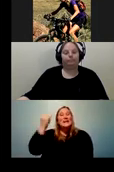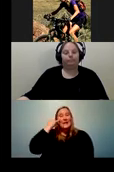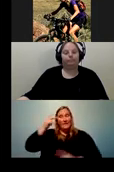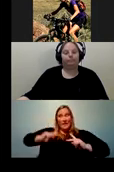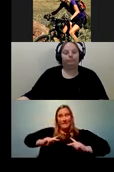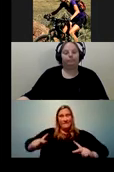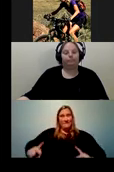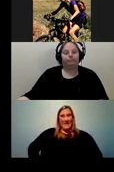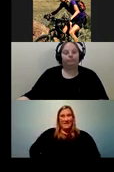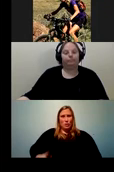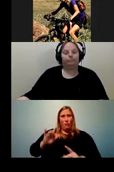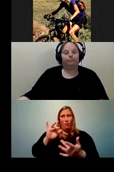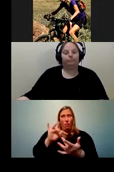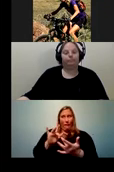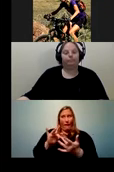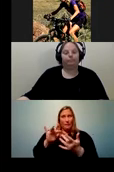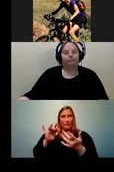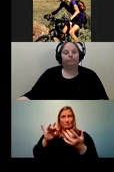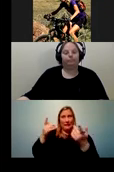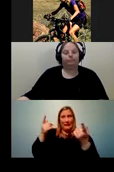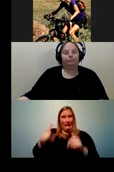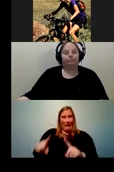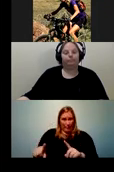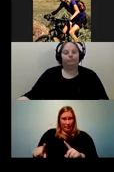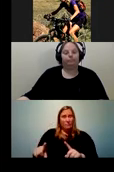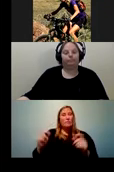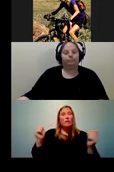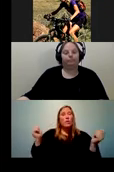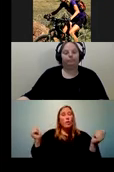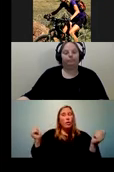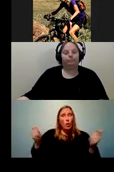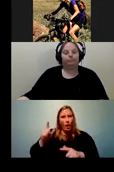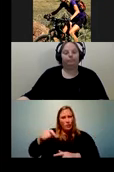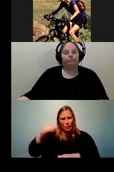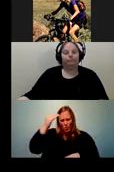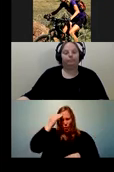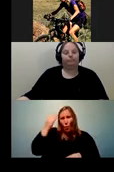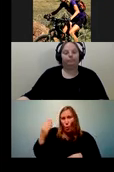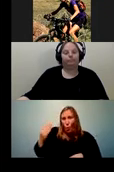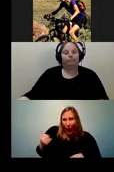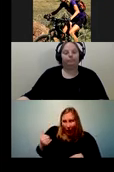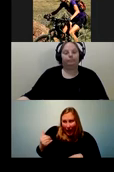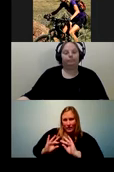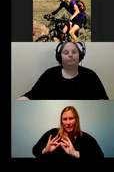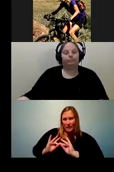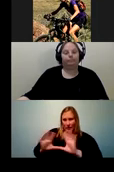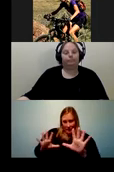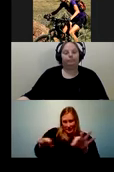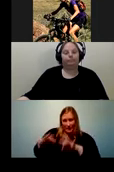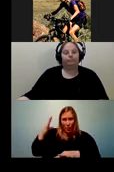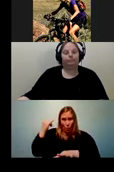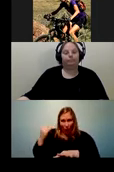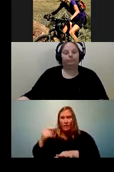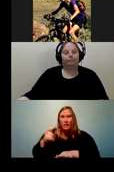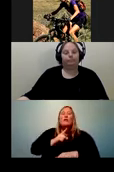ever to happen, everybody should know why. And the real boundaries of the situation